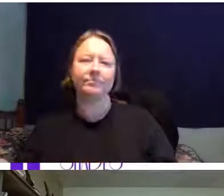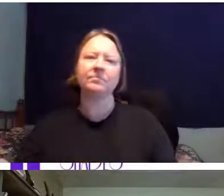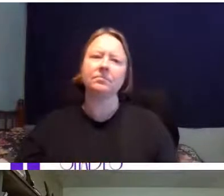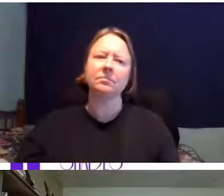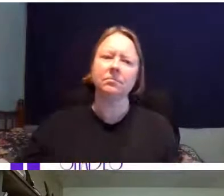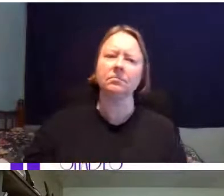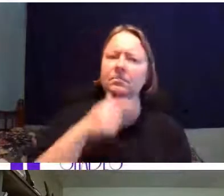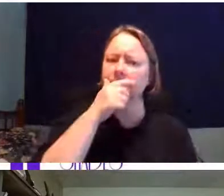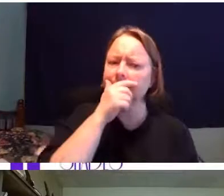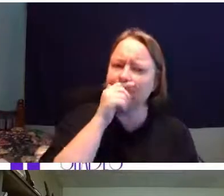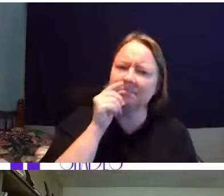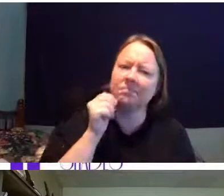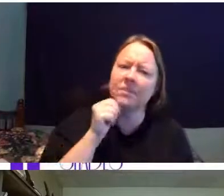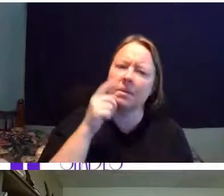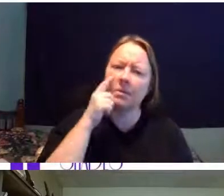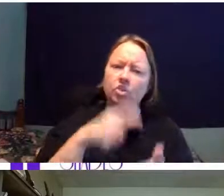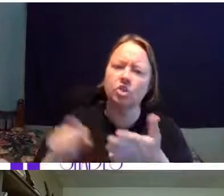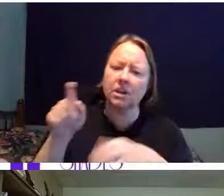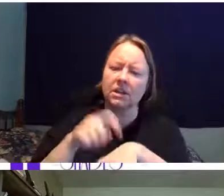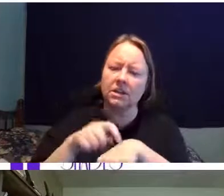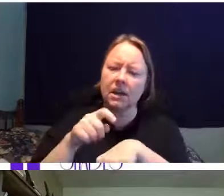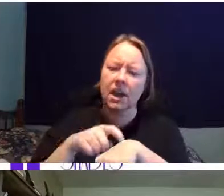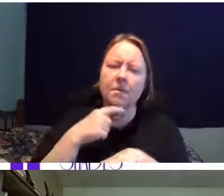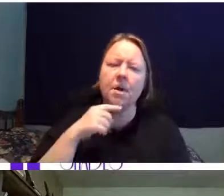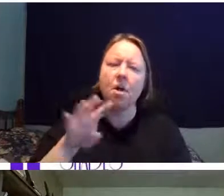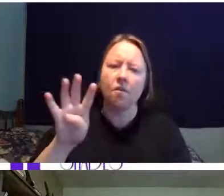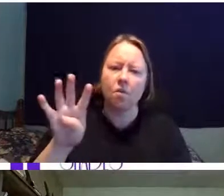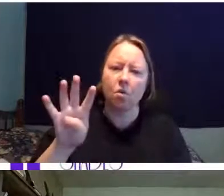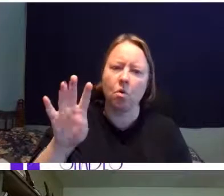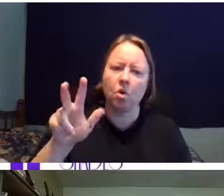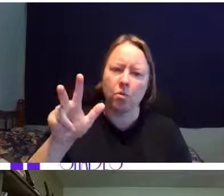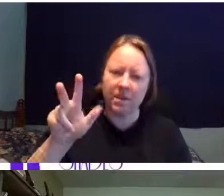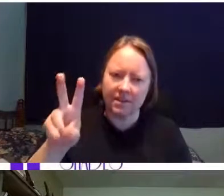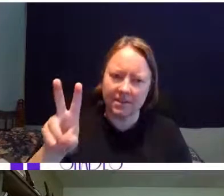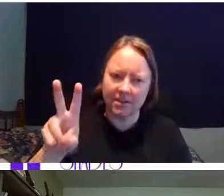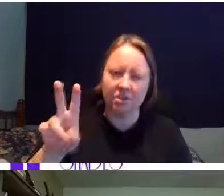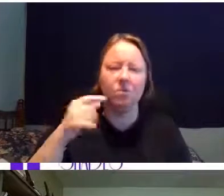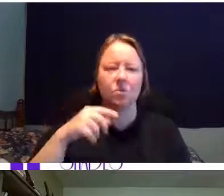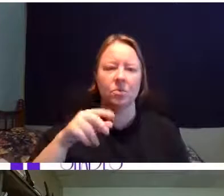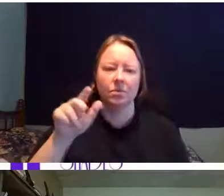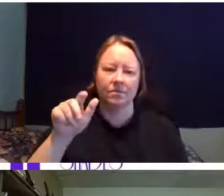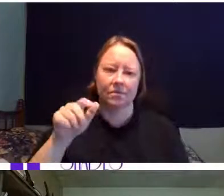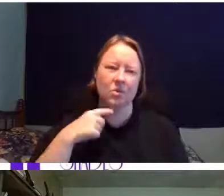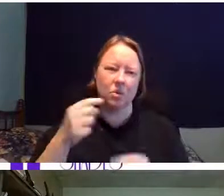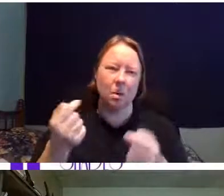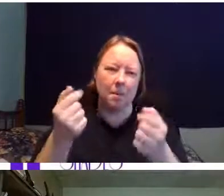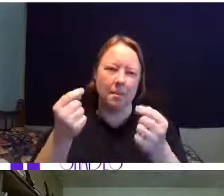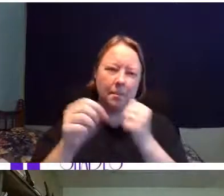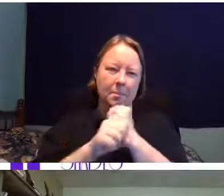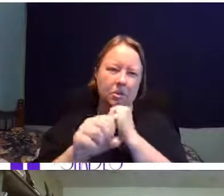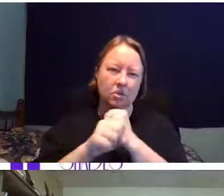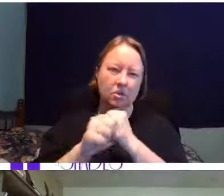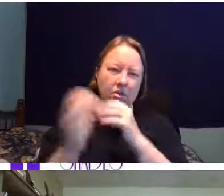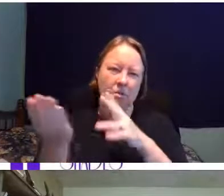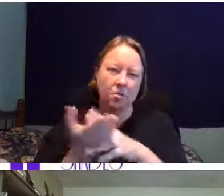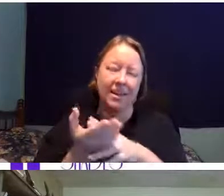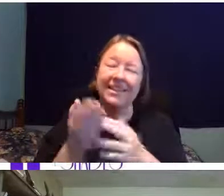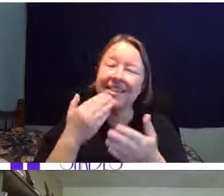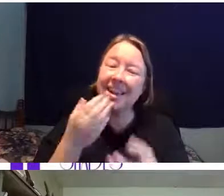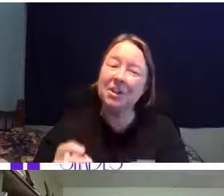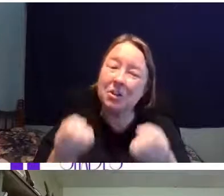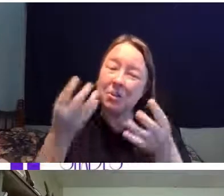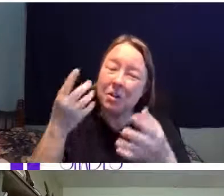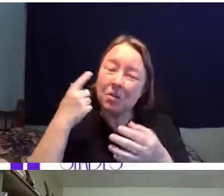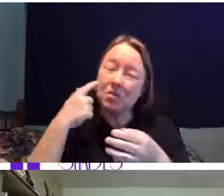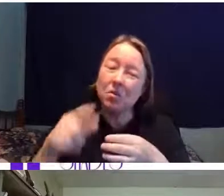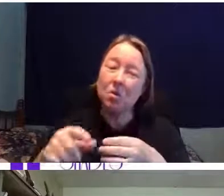So let's check the time real quick. It's at 4:27, so we're going to do a commercial break real quick. We want to say thank you so much for tuning in